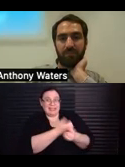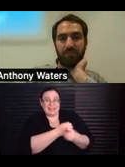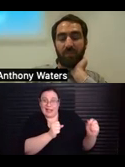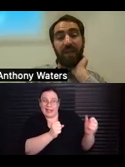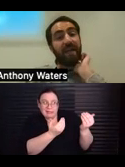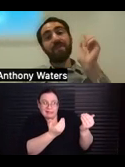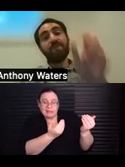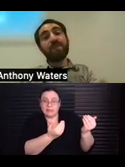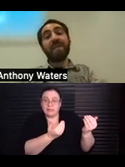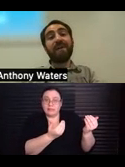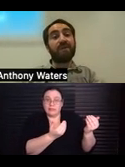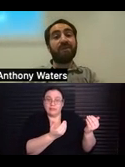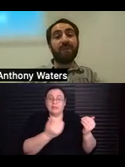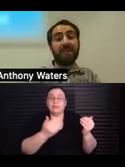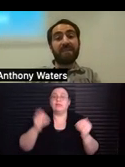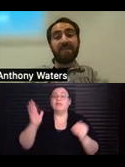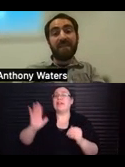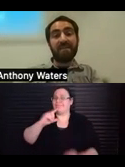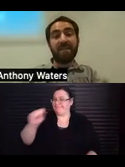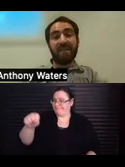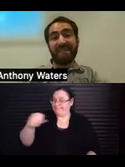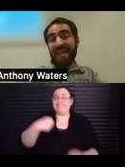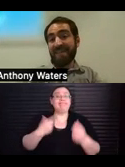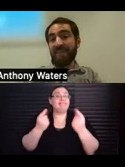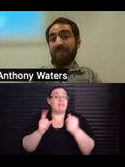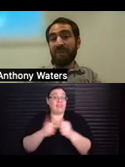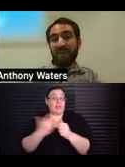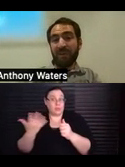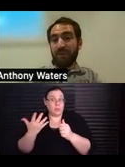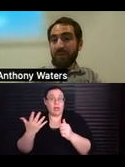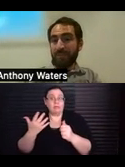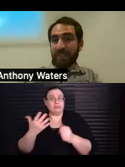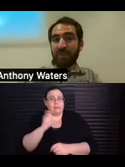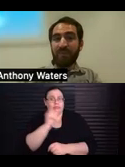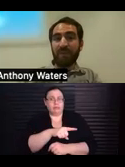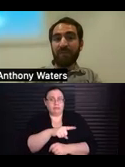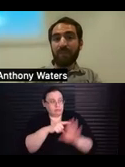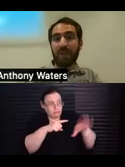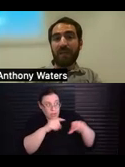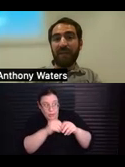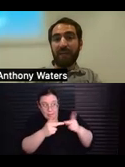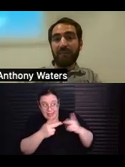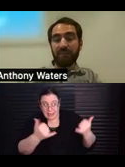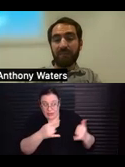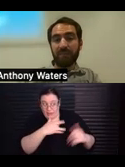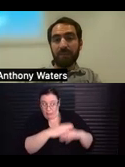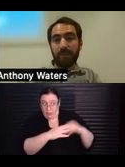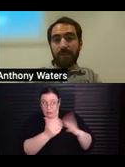talk? Yeah. So the first thing I would do is ask them. So are you someplace where you feel comfortable talking right